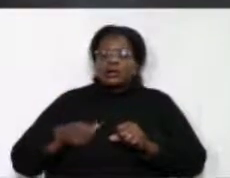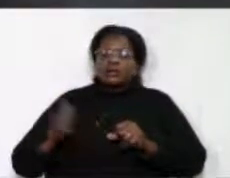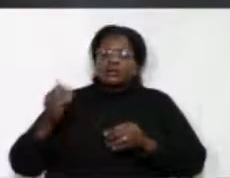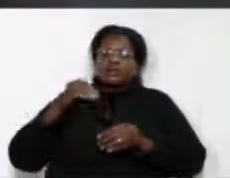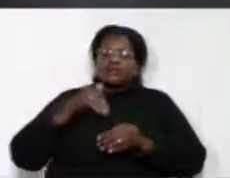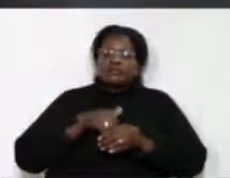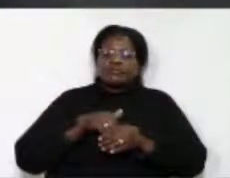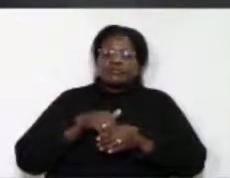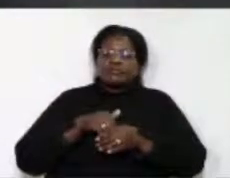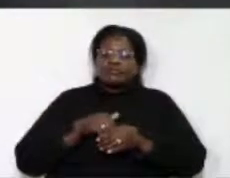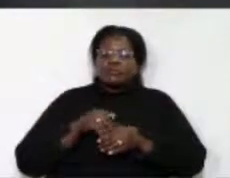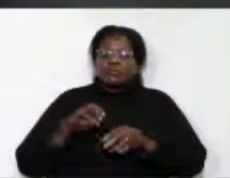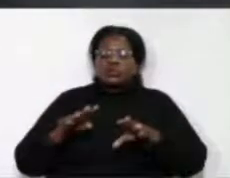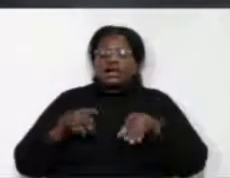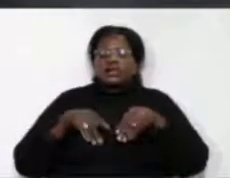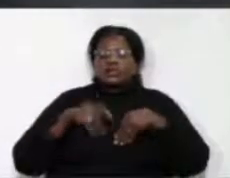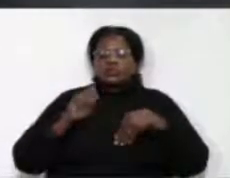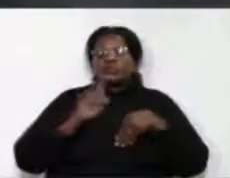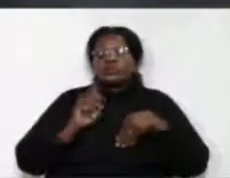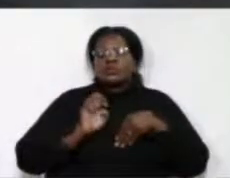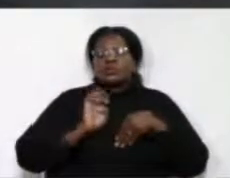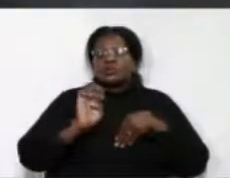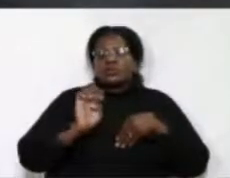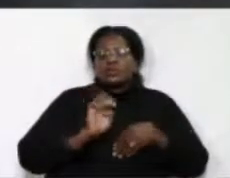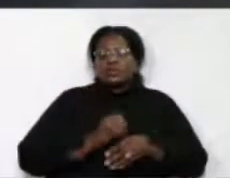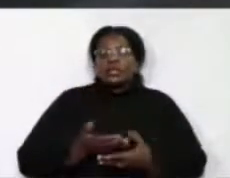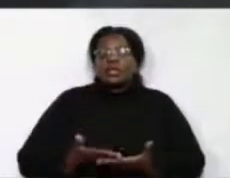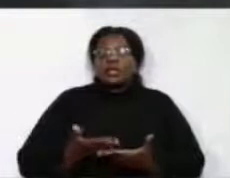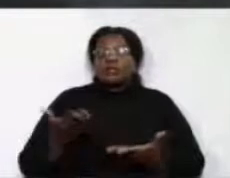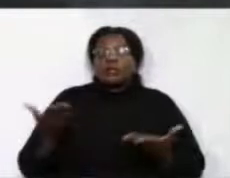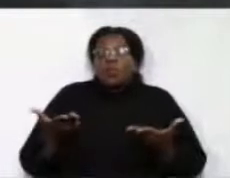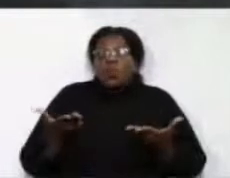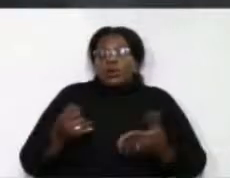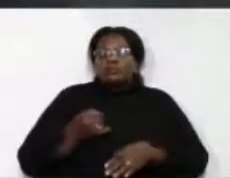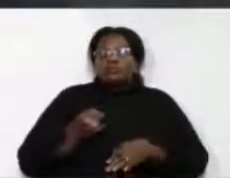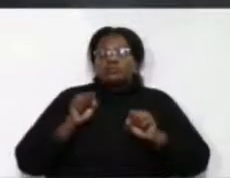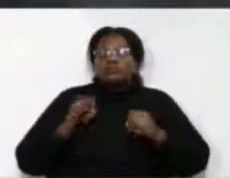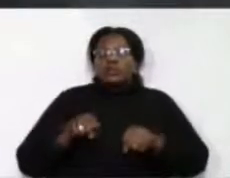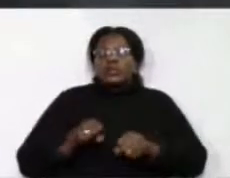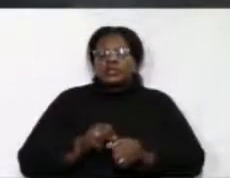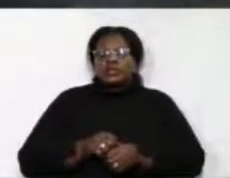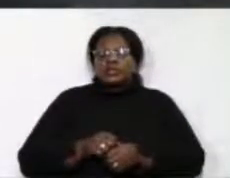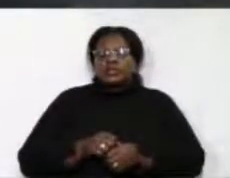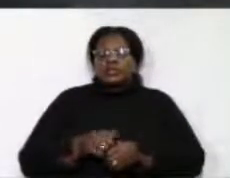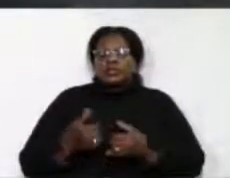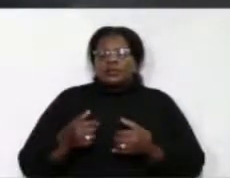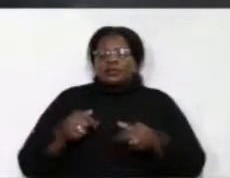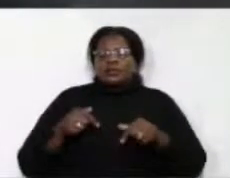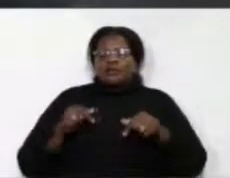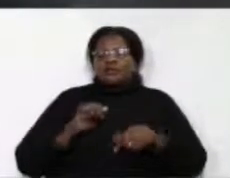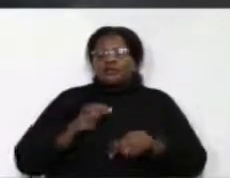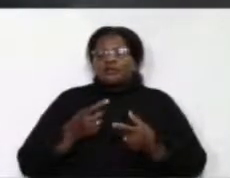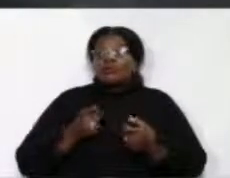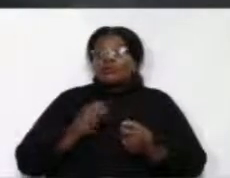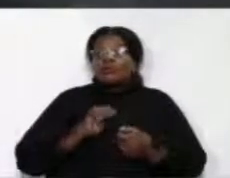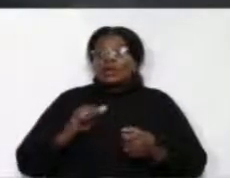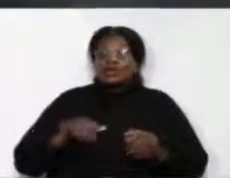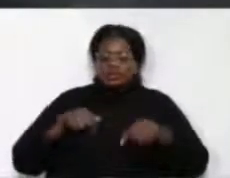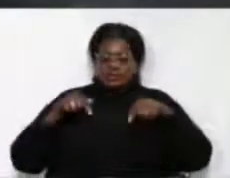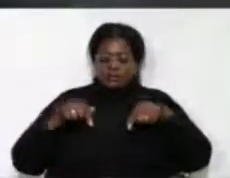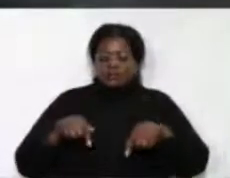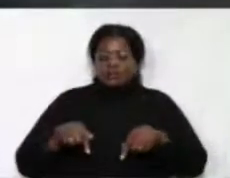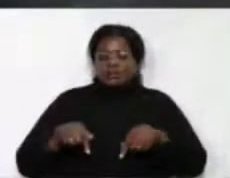gladly take your questions and assist you where we can. Unfortunately, that's it from us tonight here in studio.